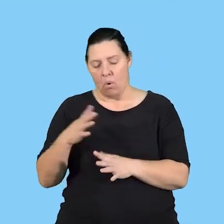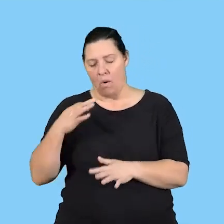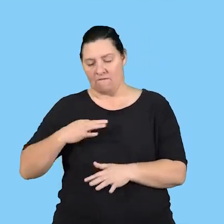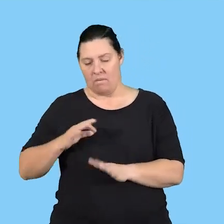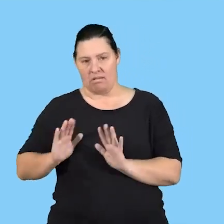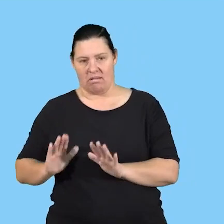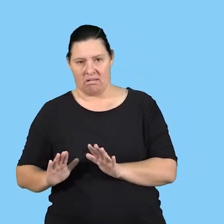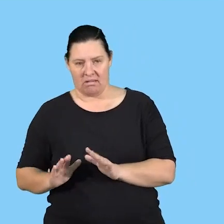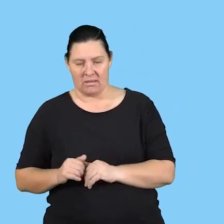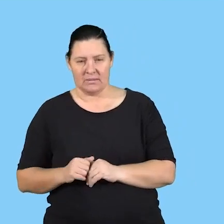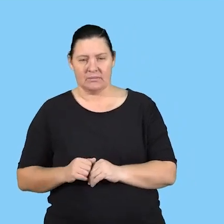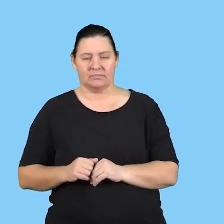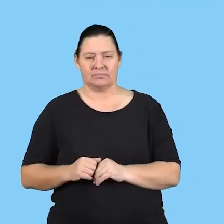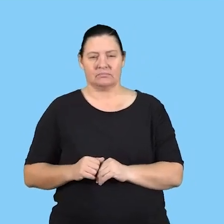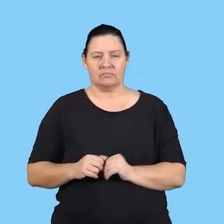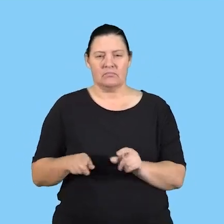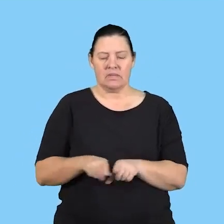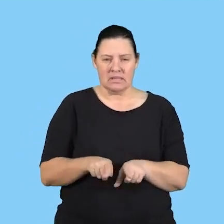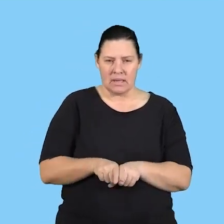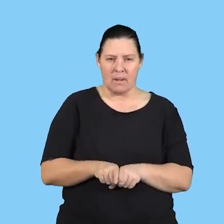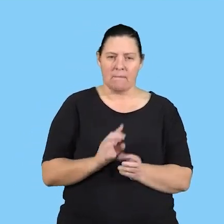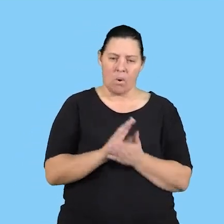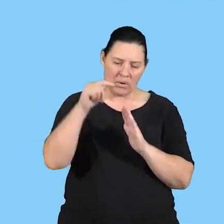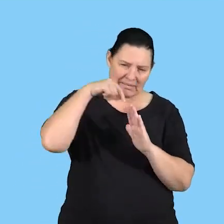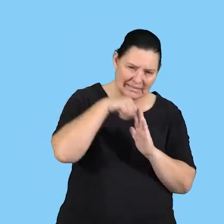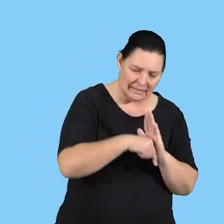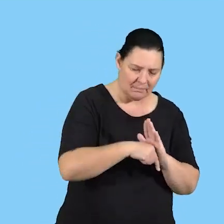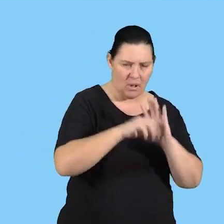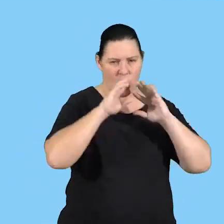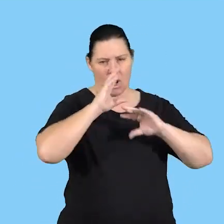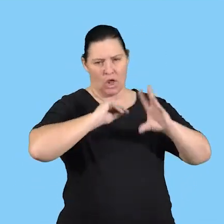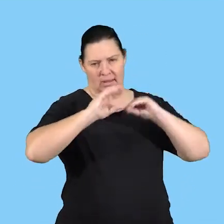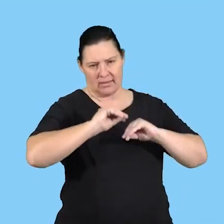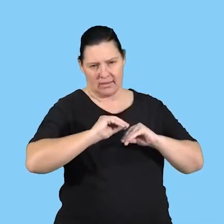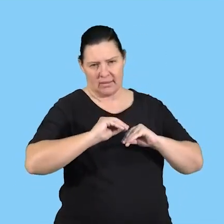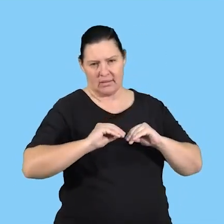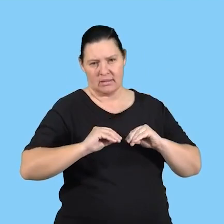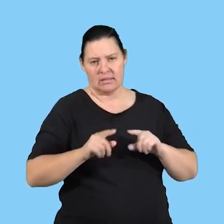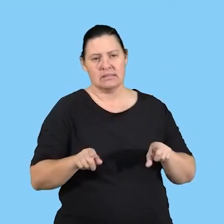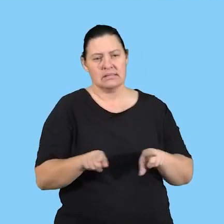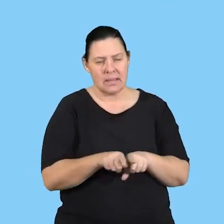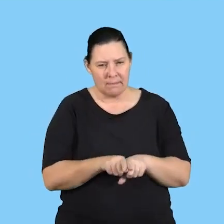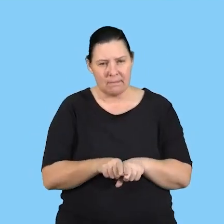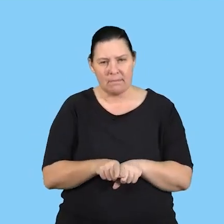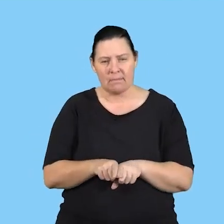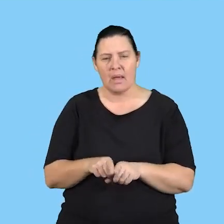by, and also a focus on deeper learning as well